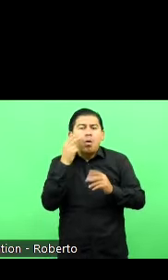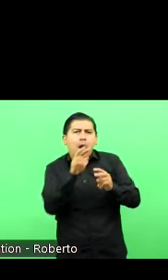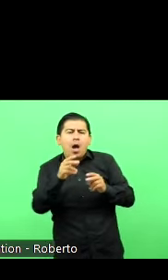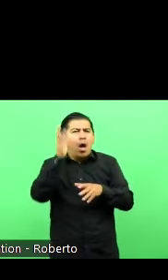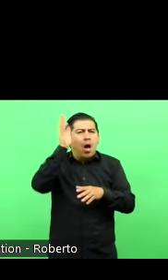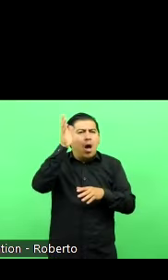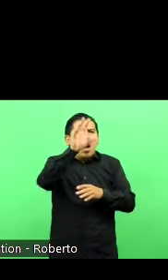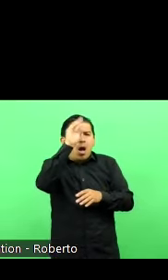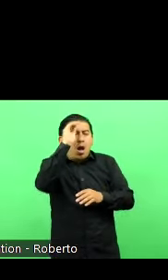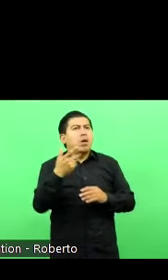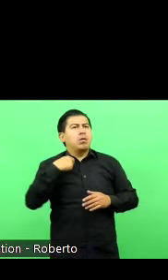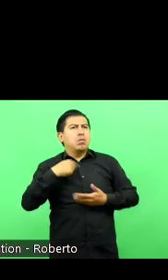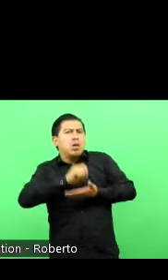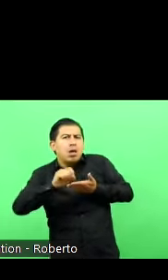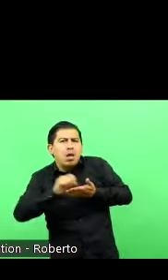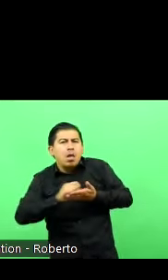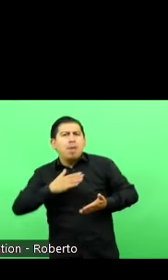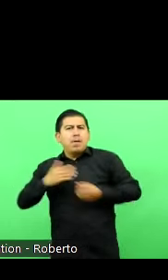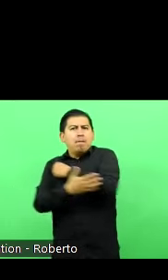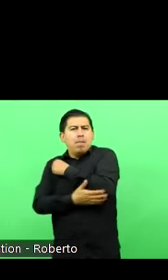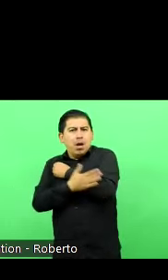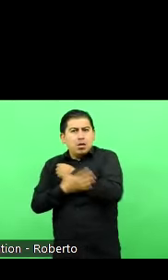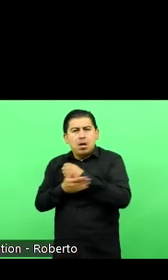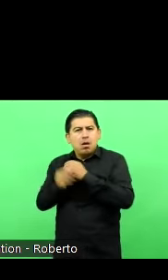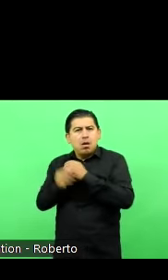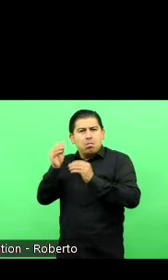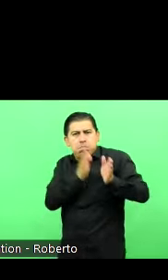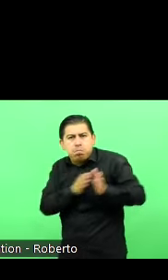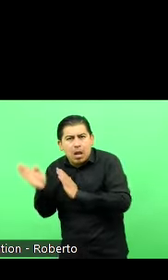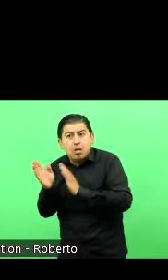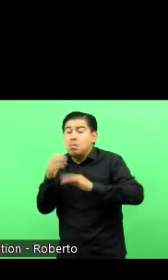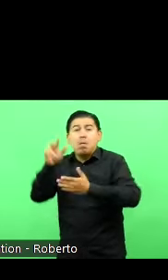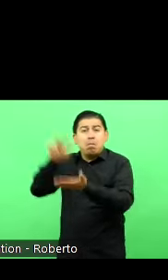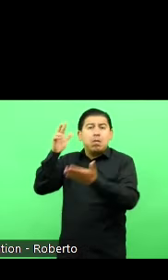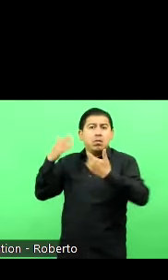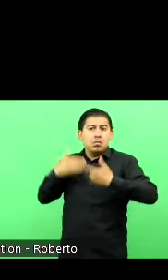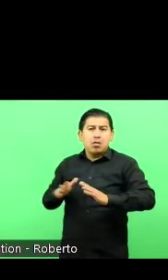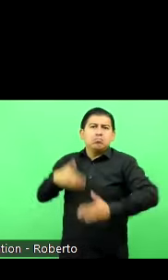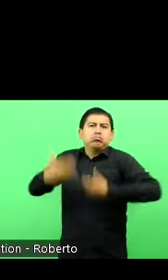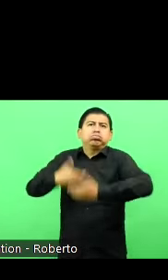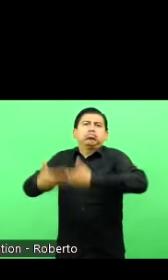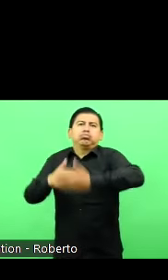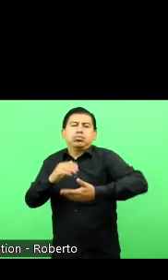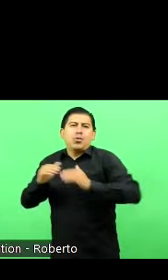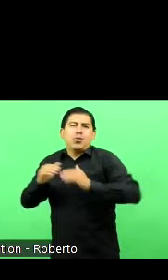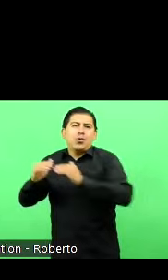and inclusive healthy futures for all. I wish you a productive training. Thank you very much.